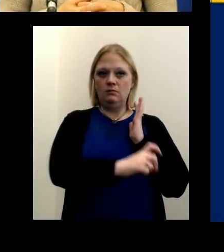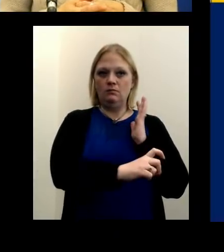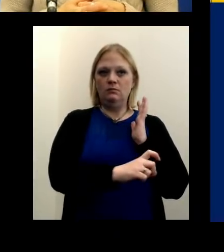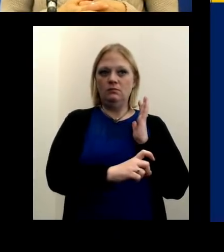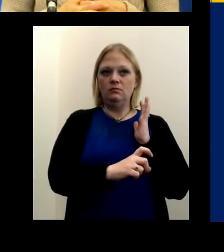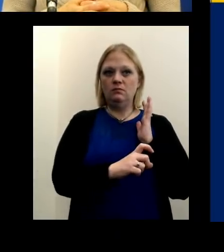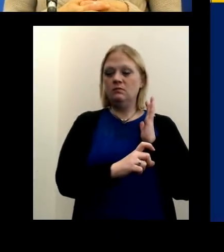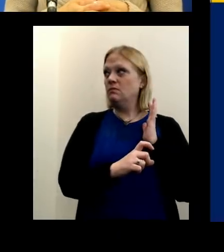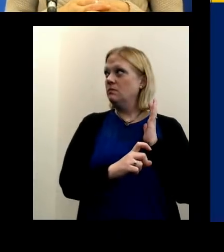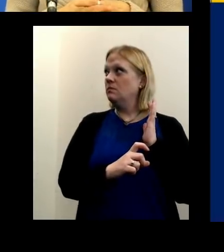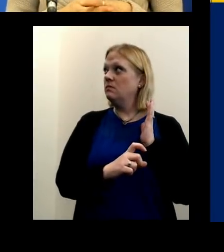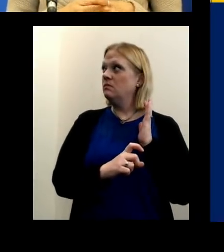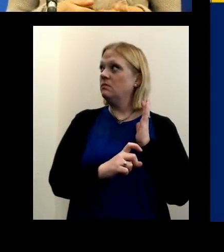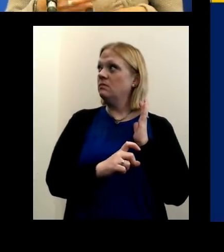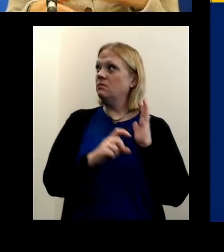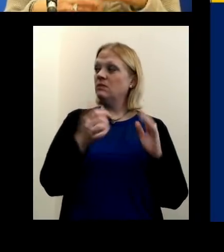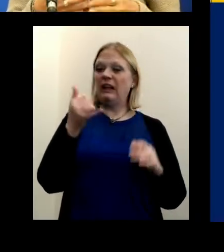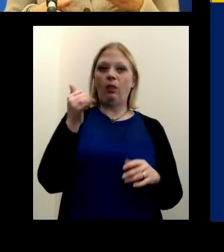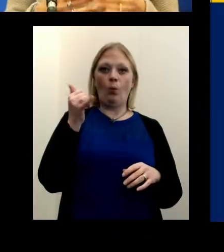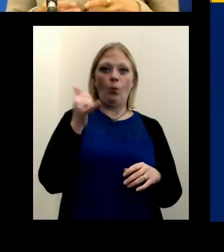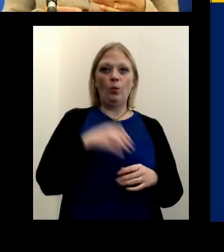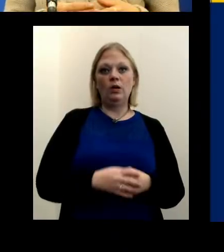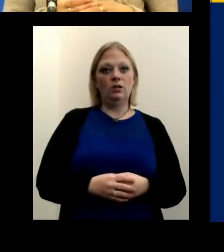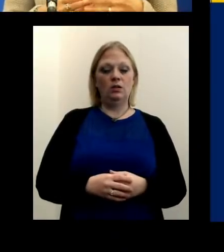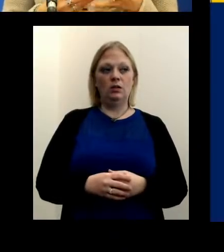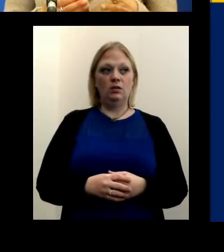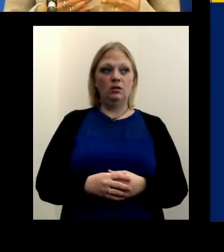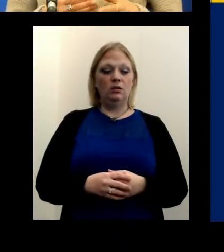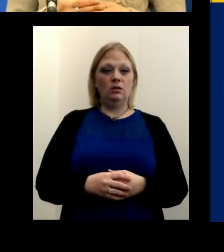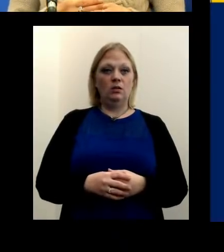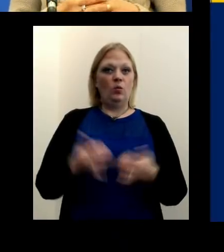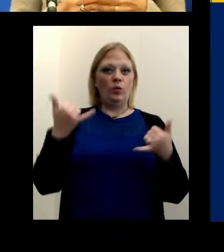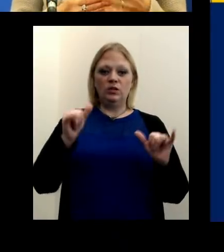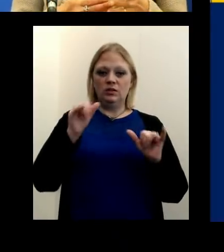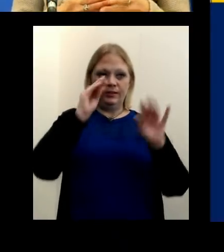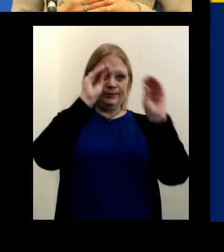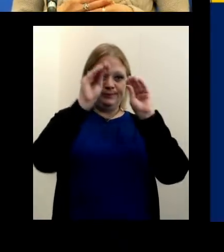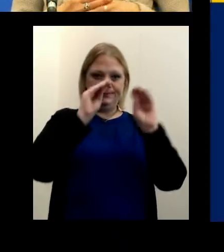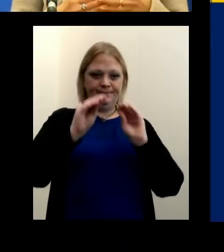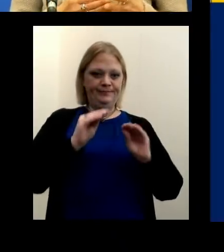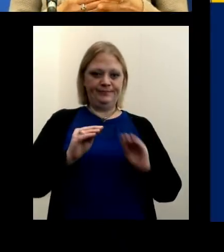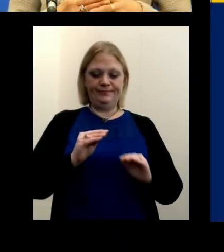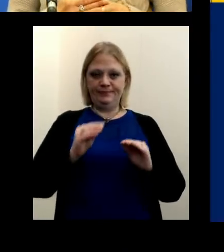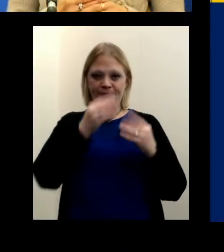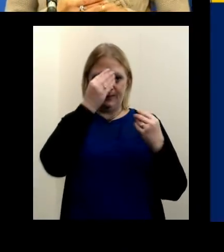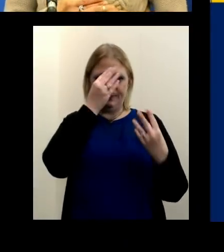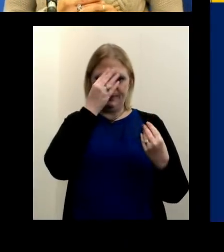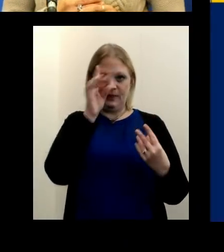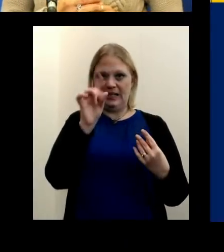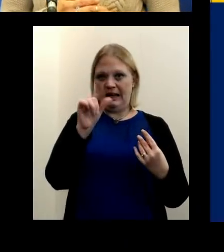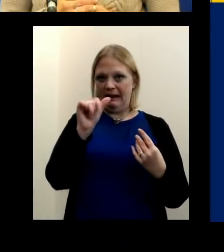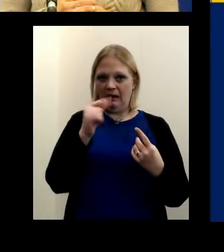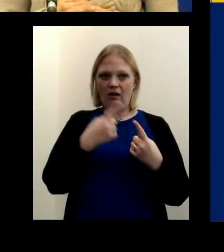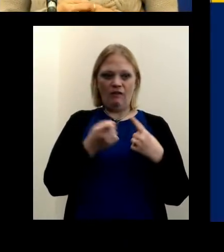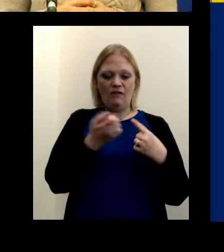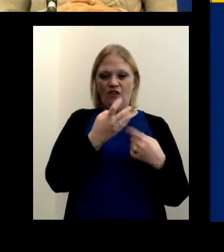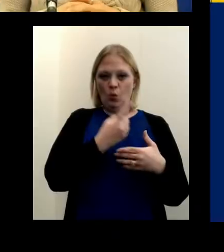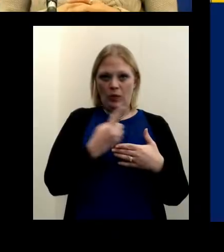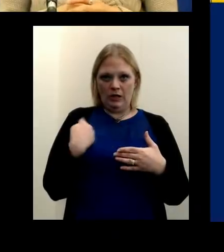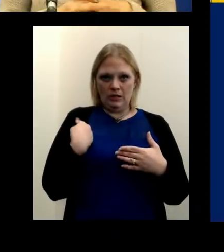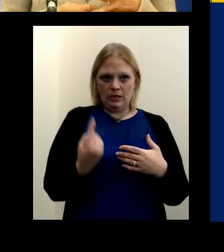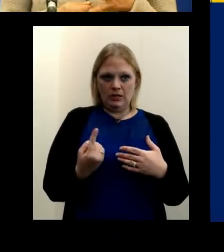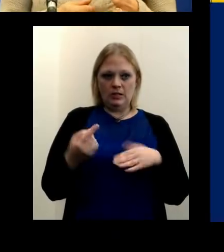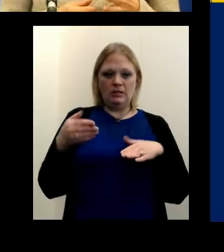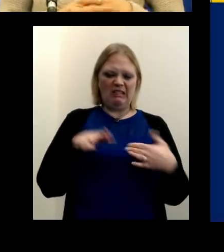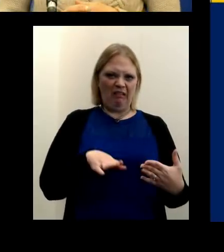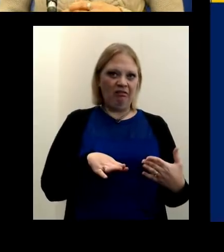so you can see that although we are still compiling the demographic data from the past couple weeks deaths,